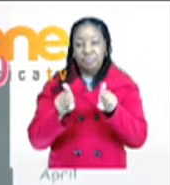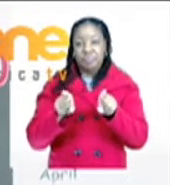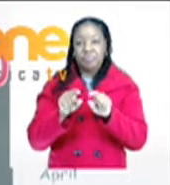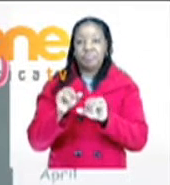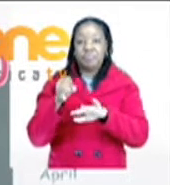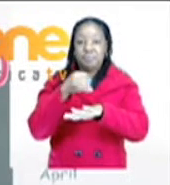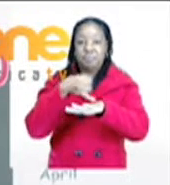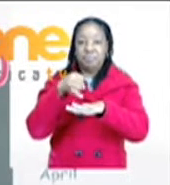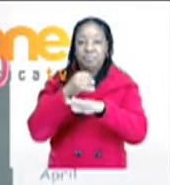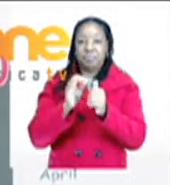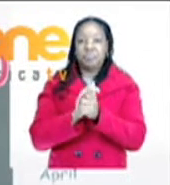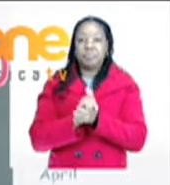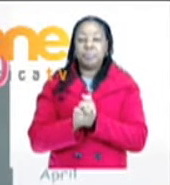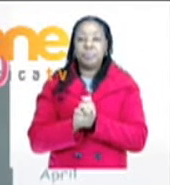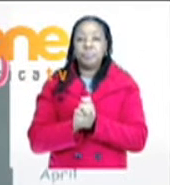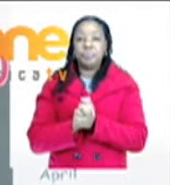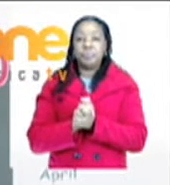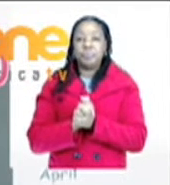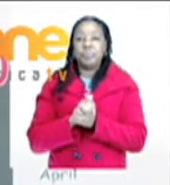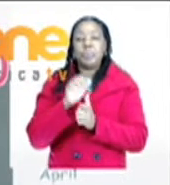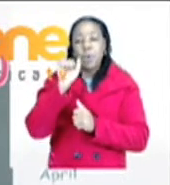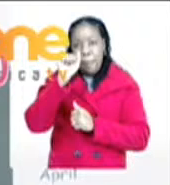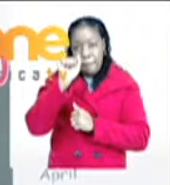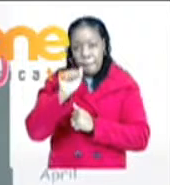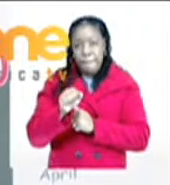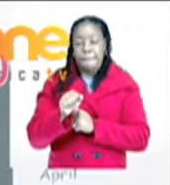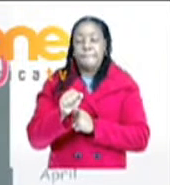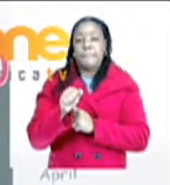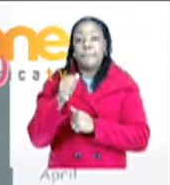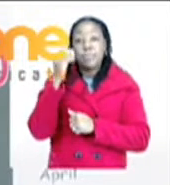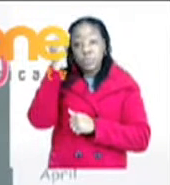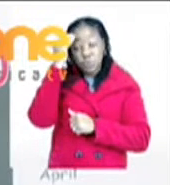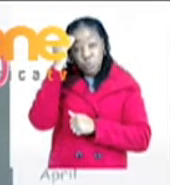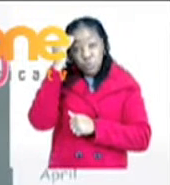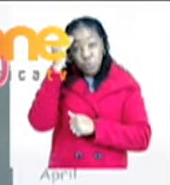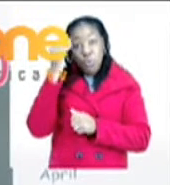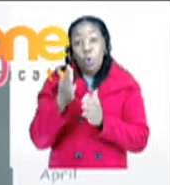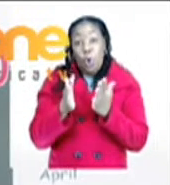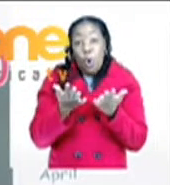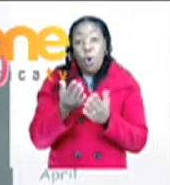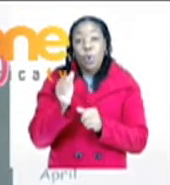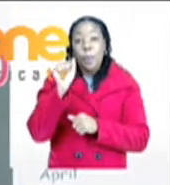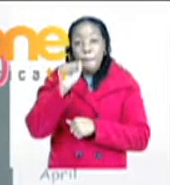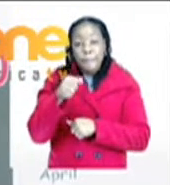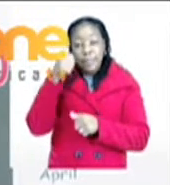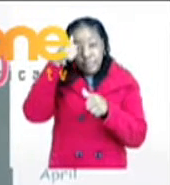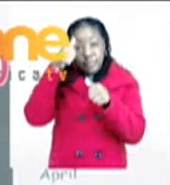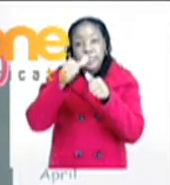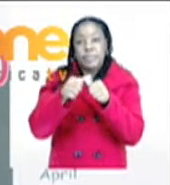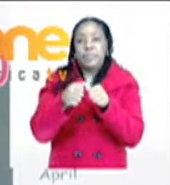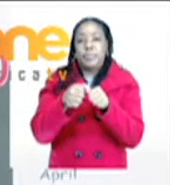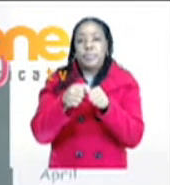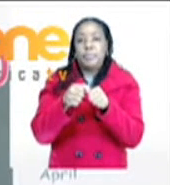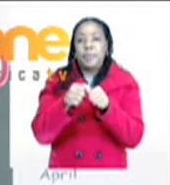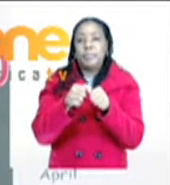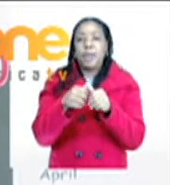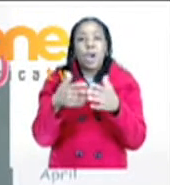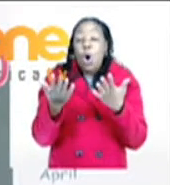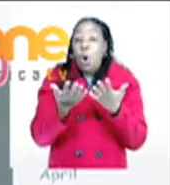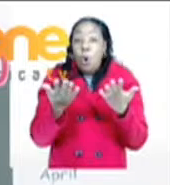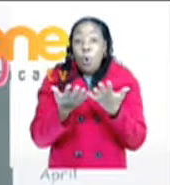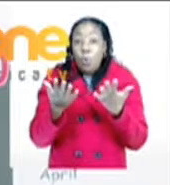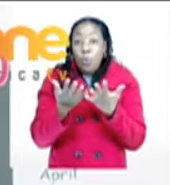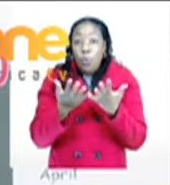to remember, where do we place the emblems? We have the